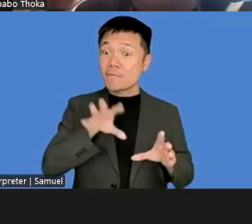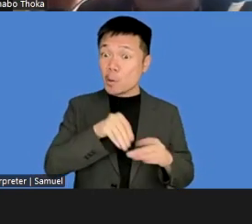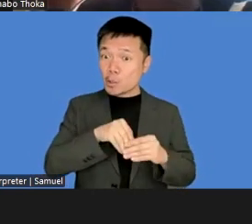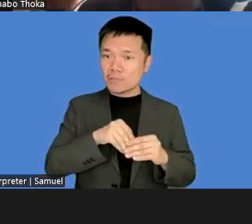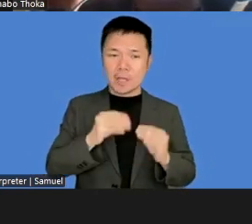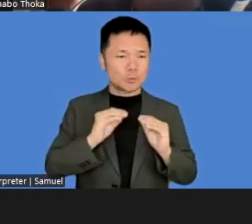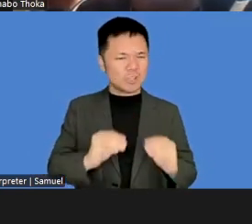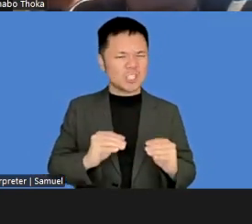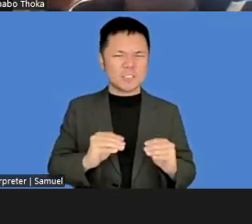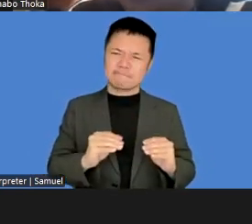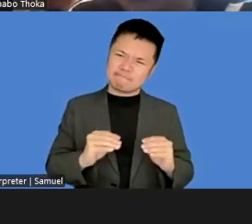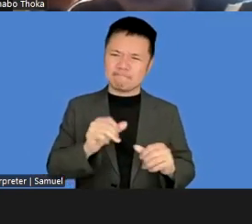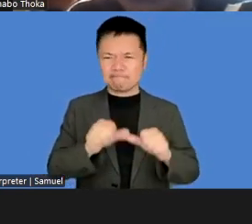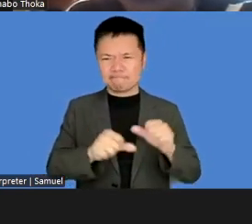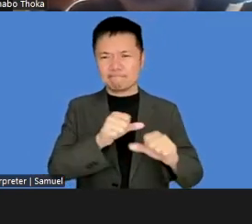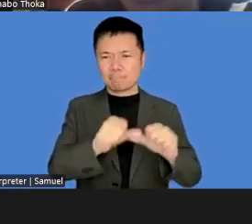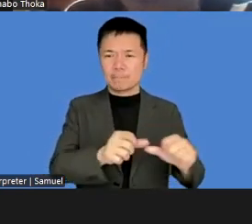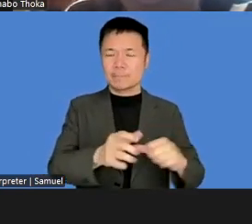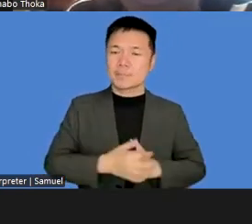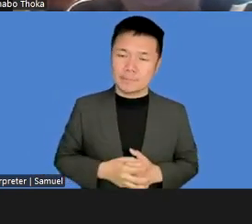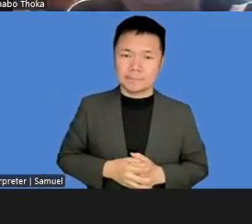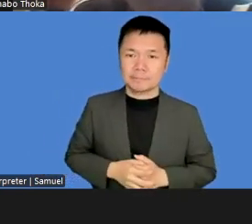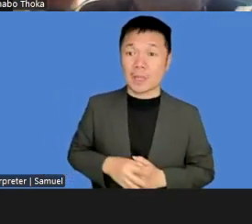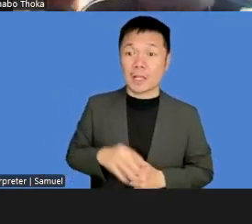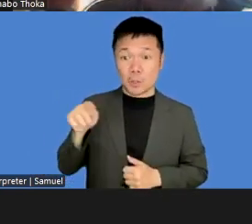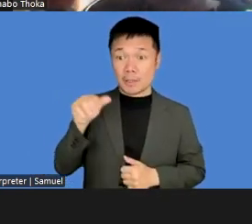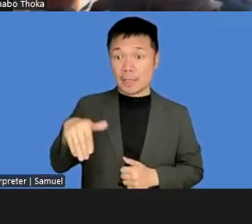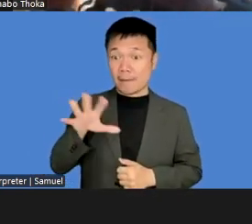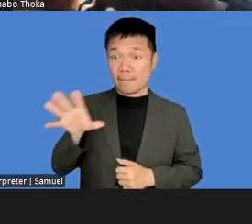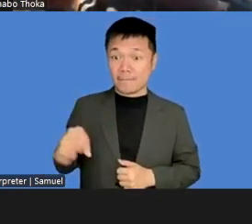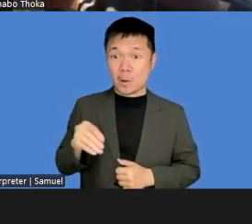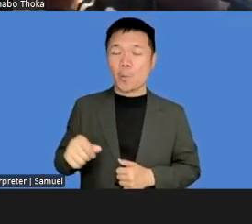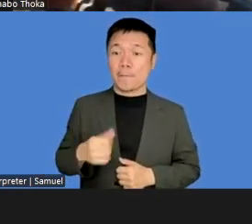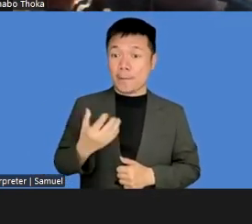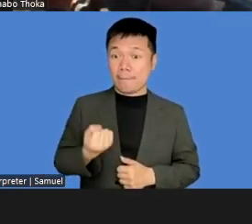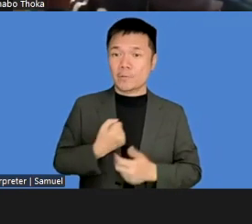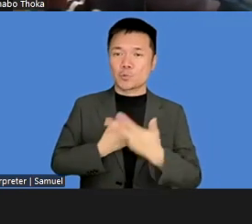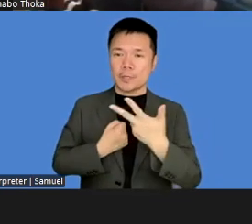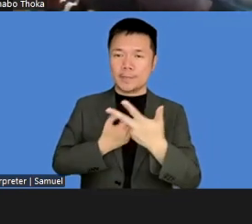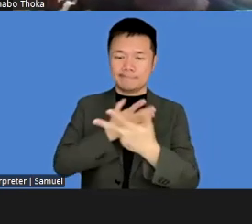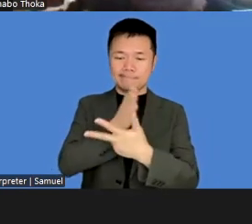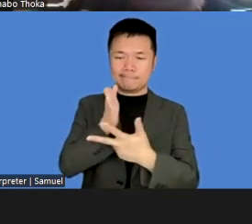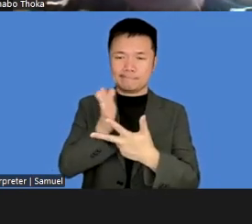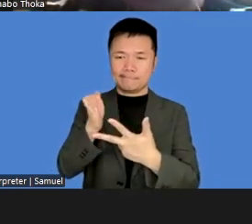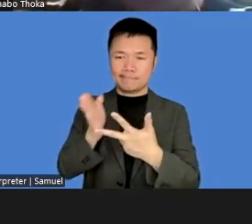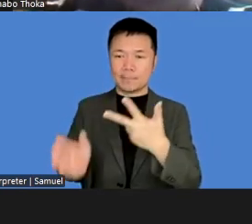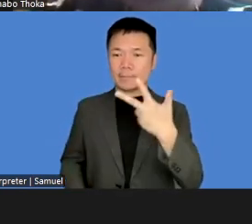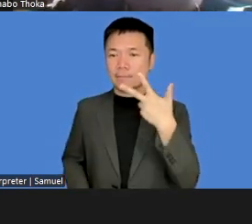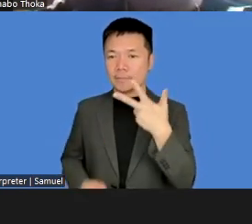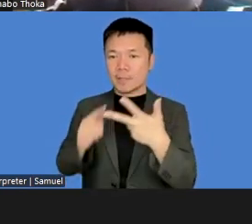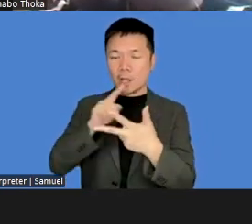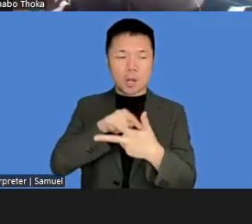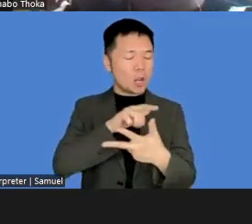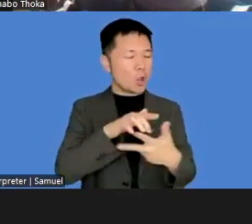that, we have 3 different types of schools in a South African context. We have what they call ordinary public